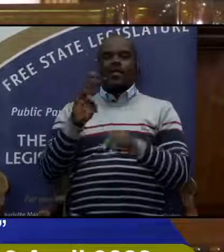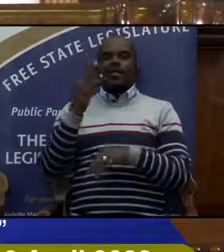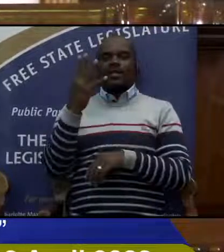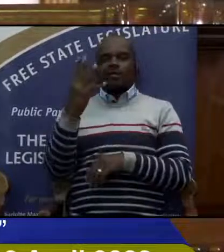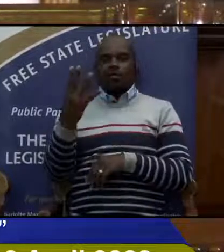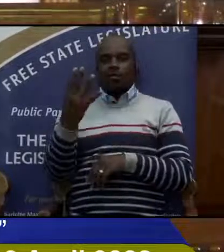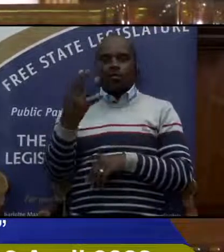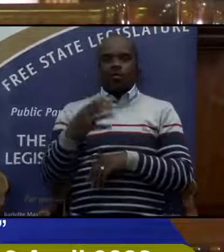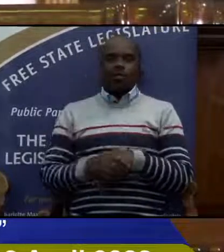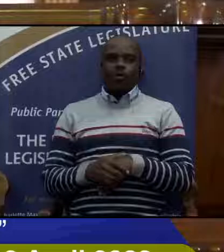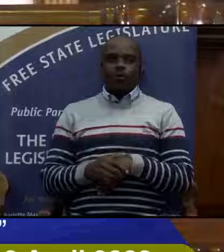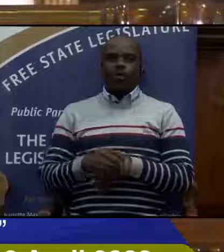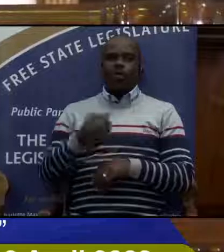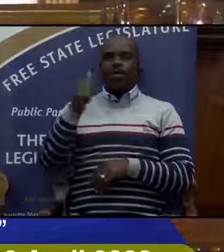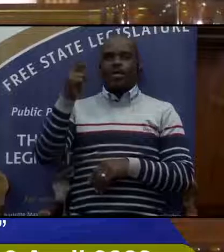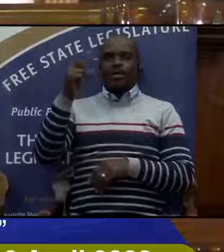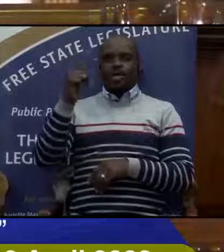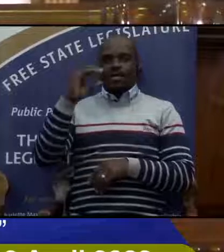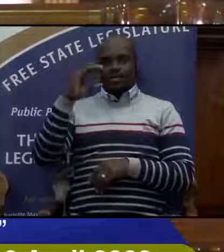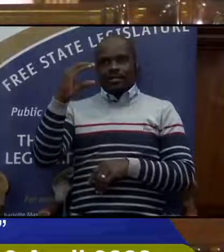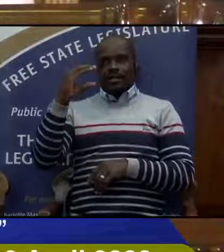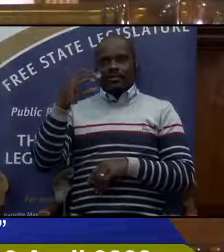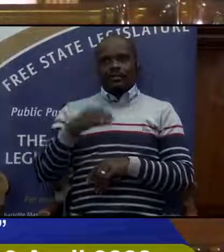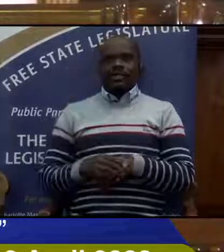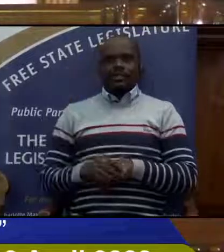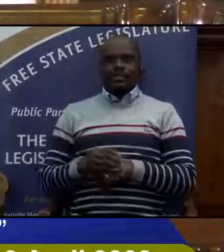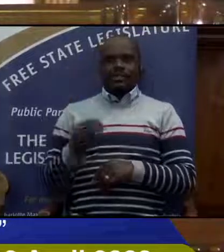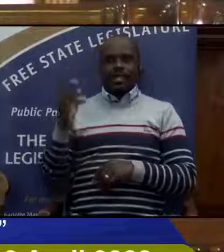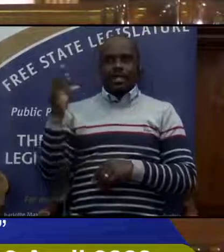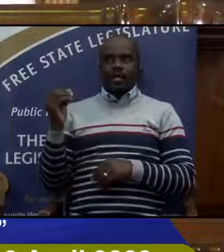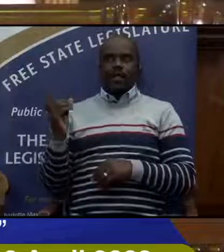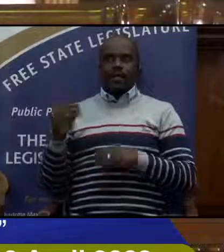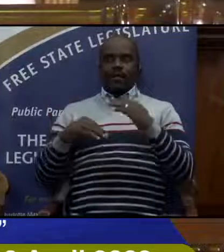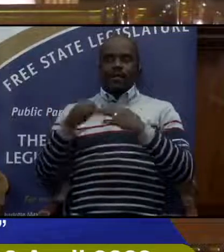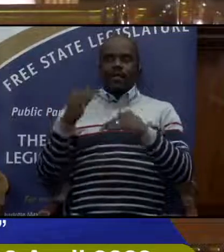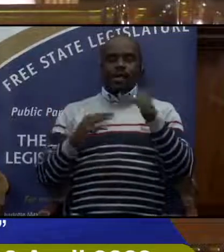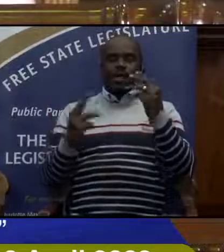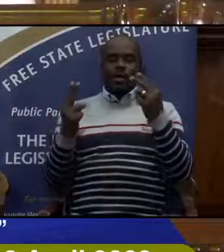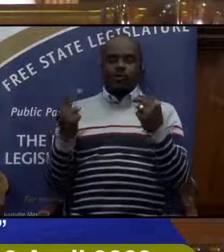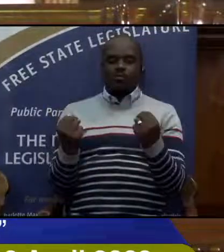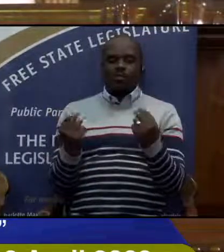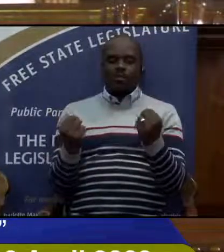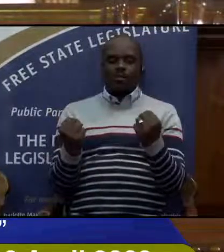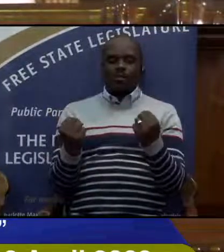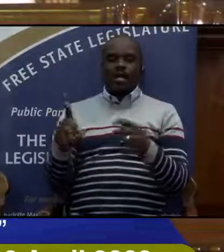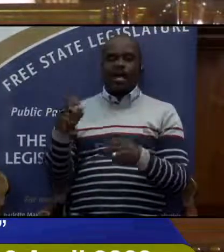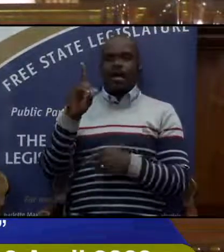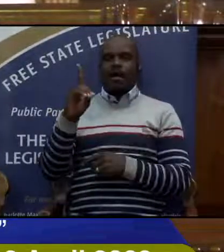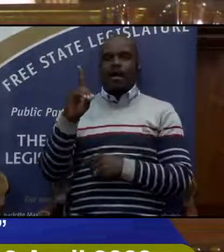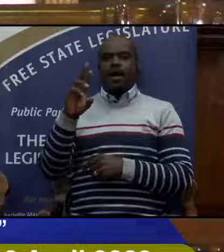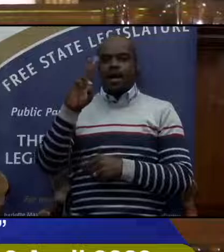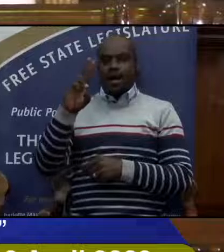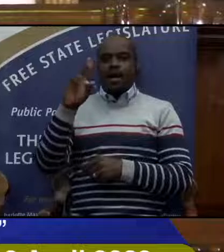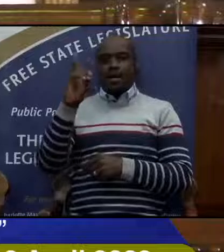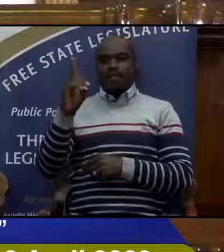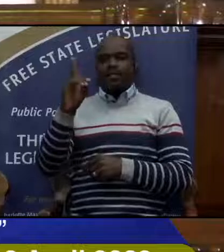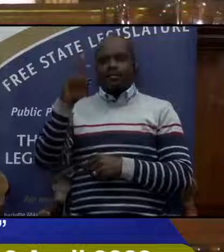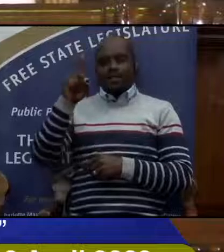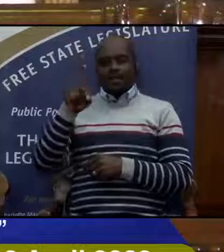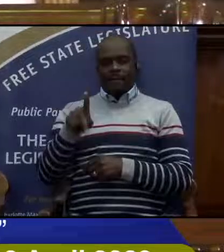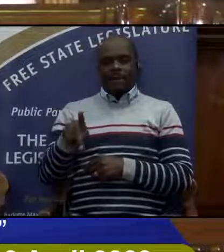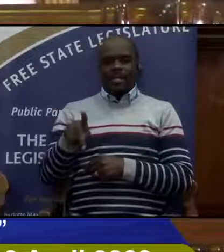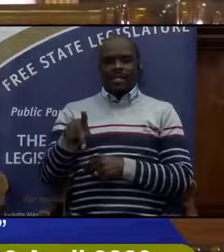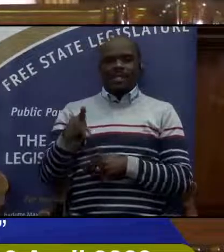on a major reconstruction exercise with the RDP. Then came GEAR, as GESA,